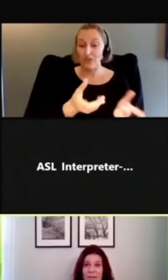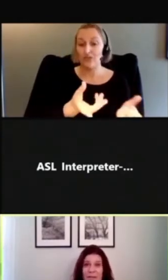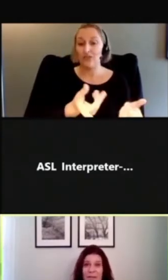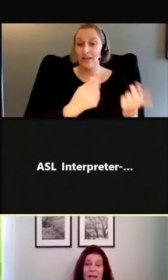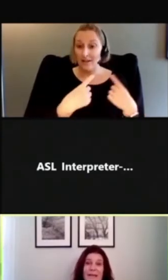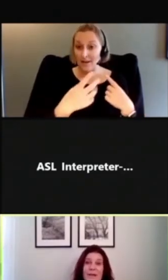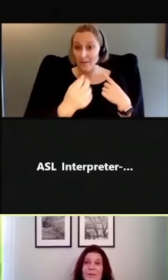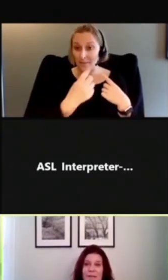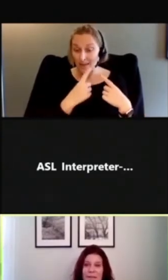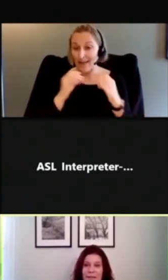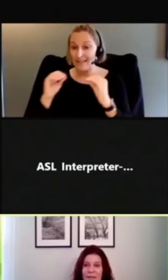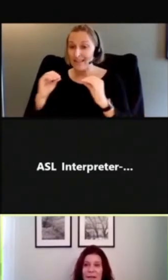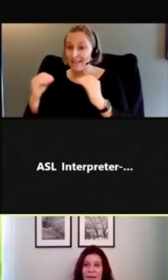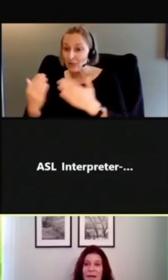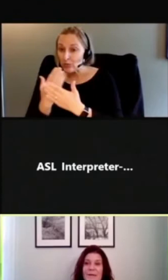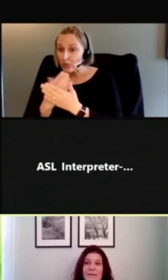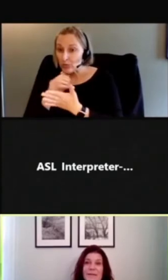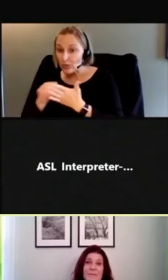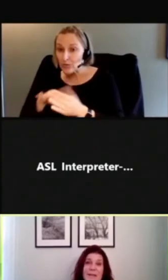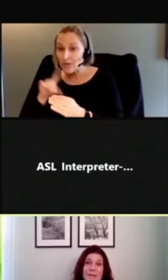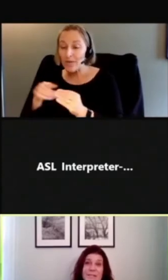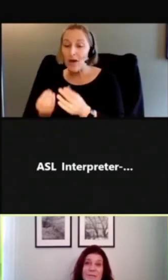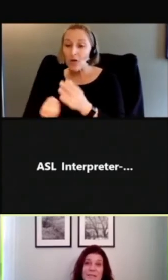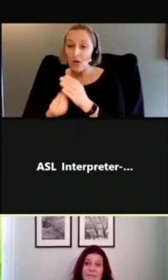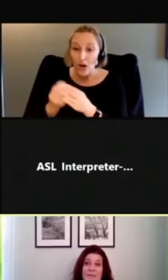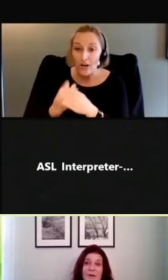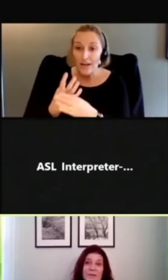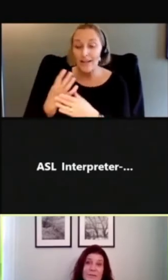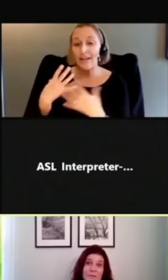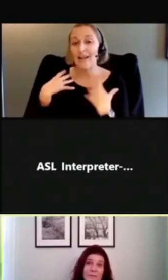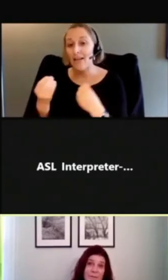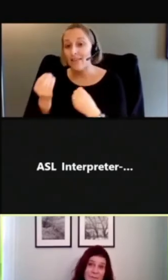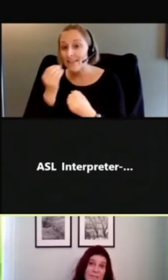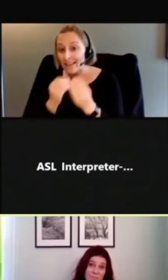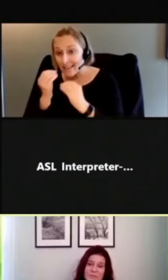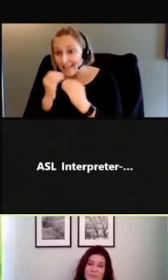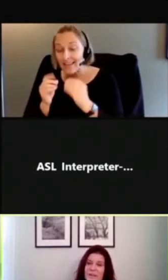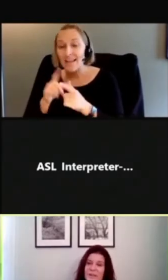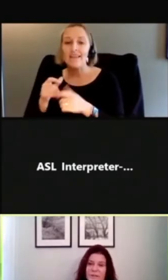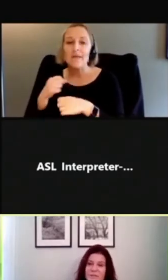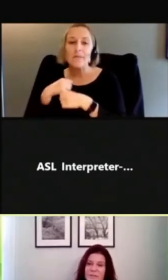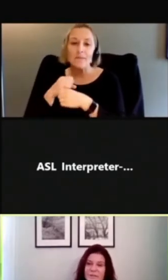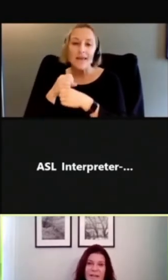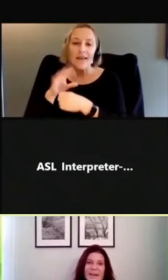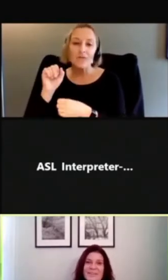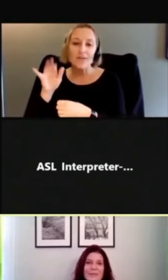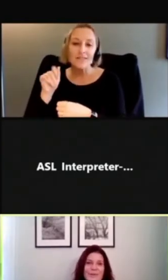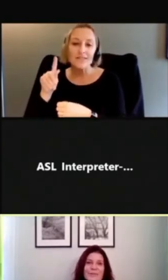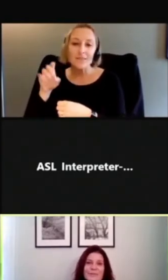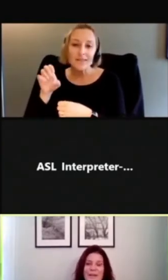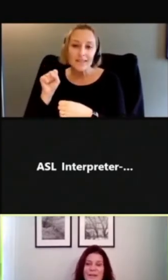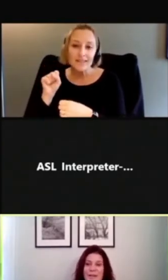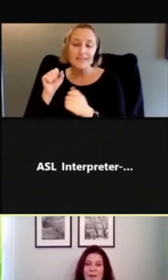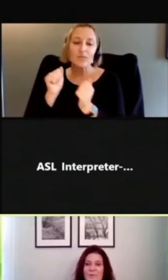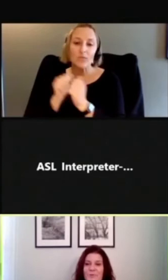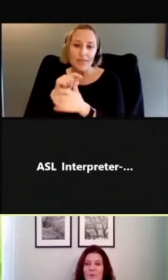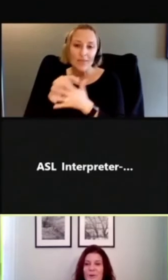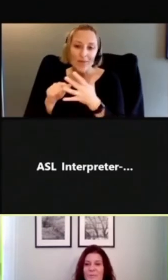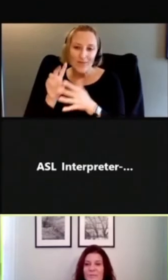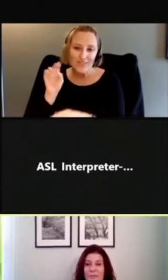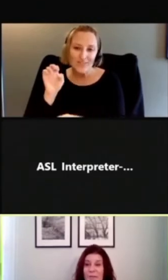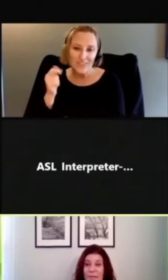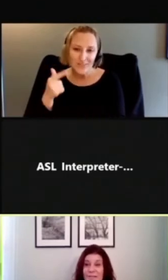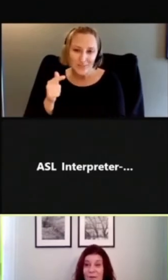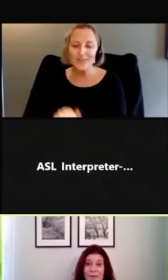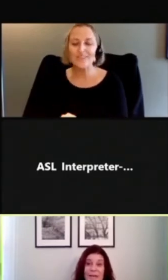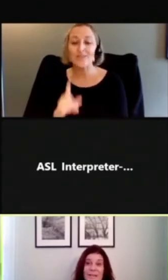about gardening and healthy eating. And then they make recipes with all of the vegetables that they grow. So another great,